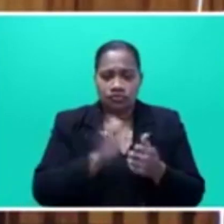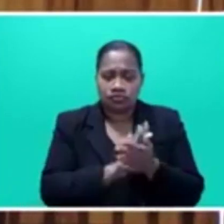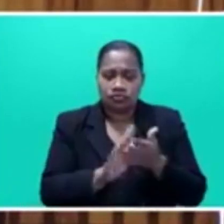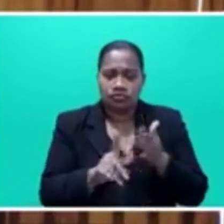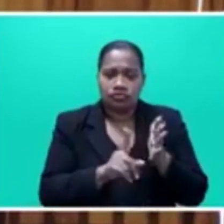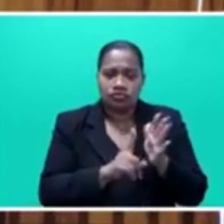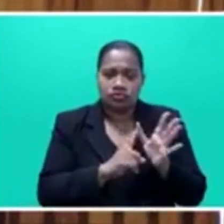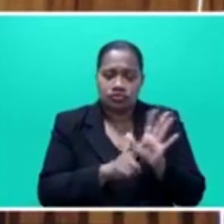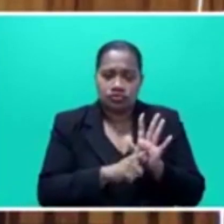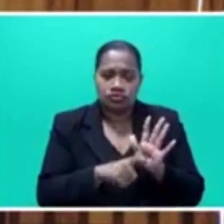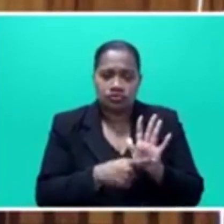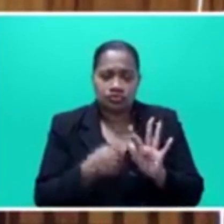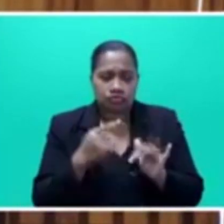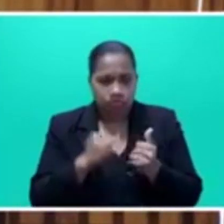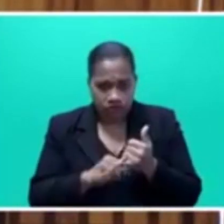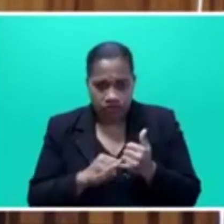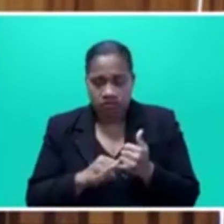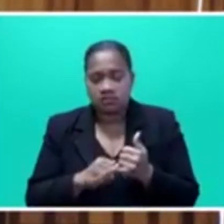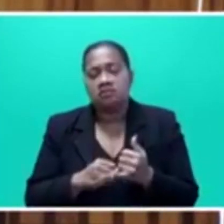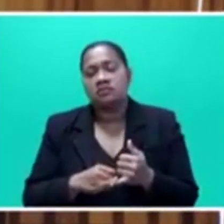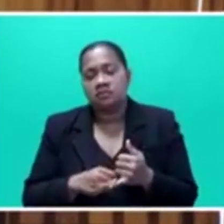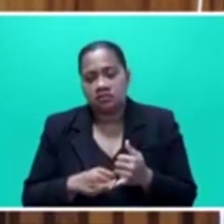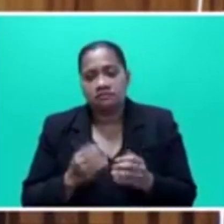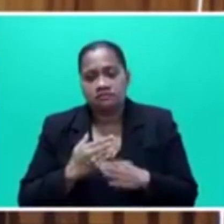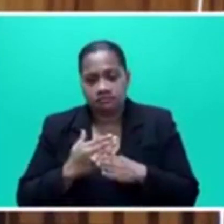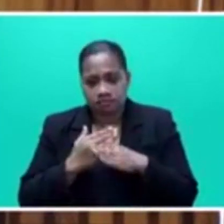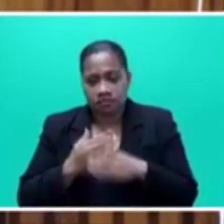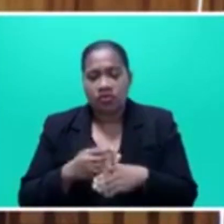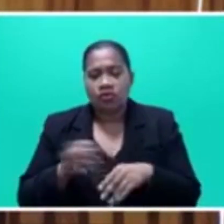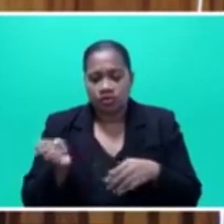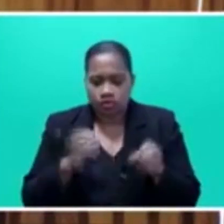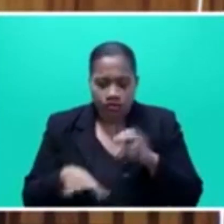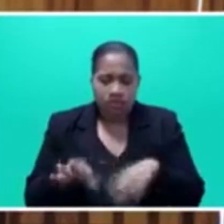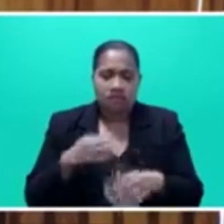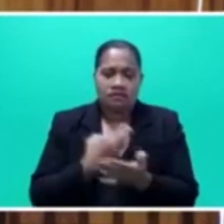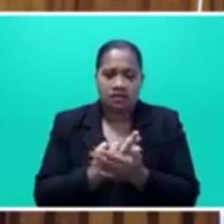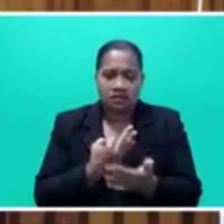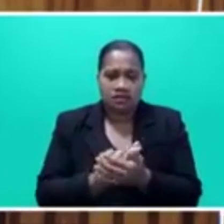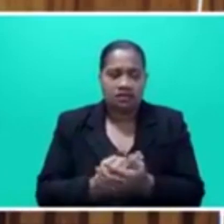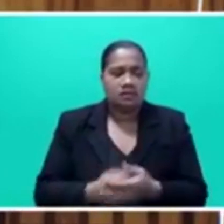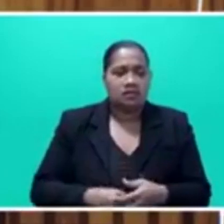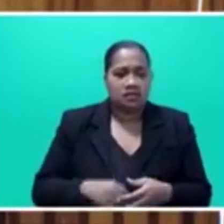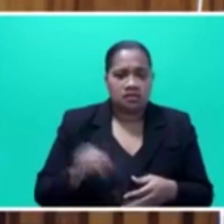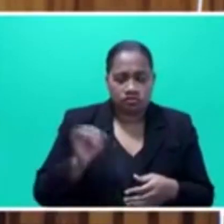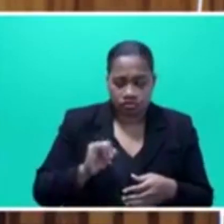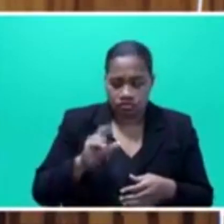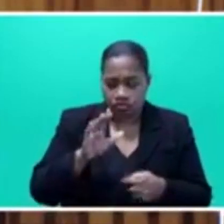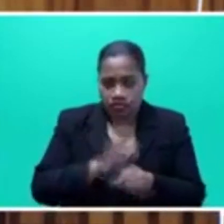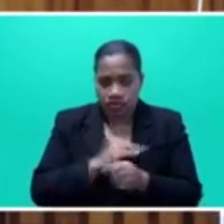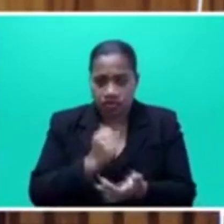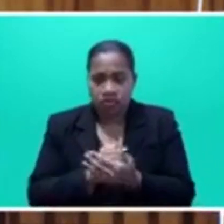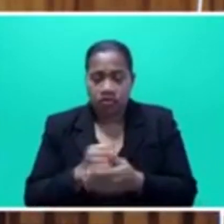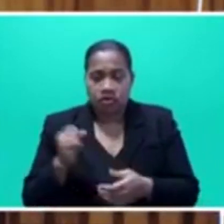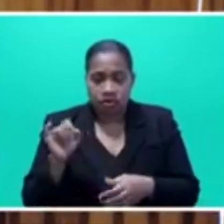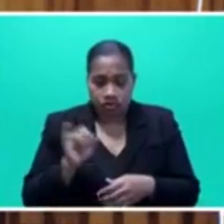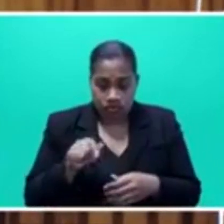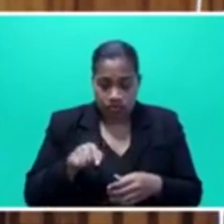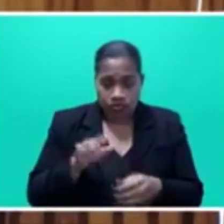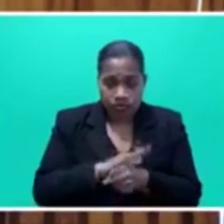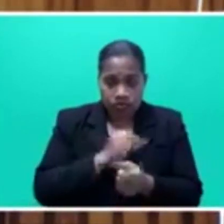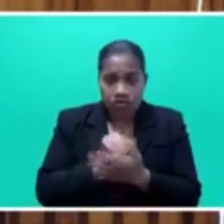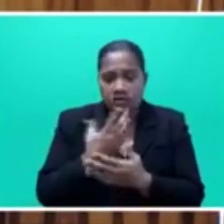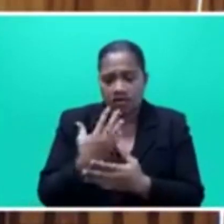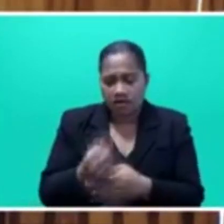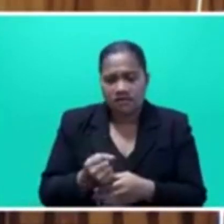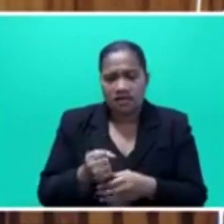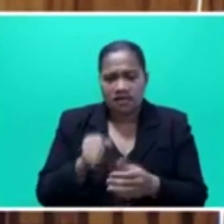His Royal Highness the Prince Charles of Wales will put together financiers, insurers, etc., to be able to ensure that we get attractive rates, Mr. Speaker, sir,